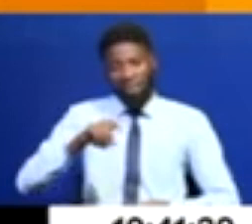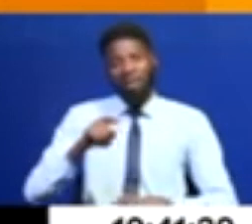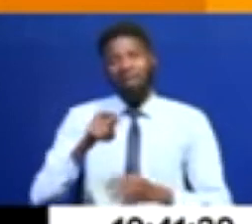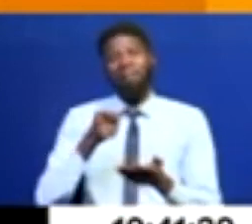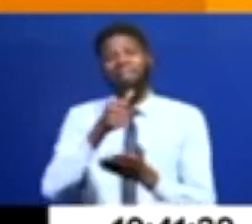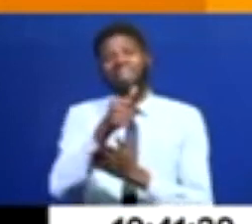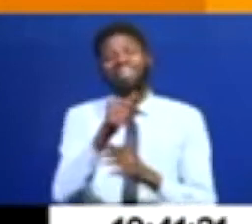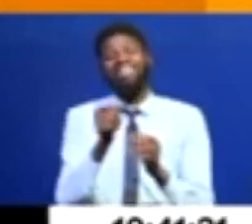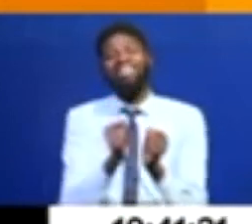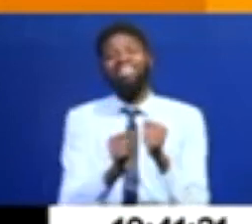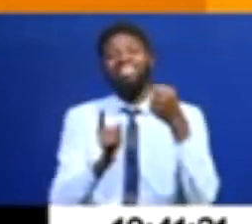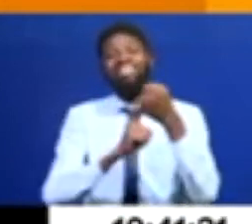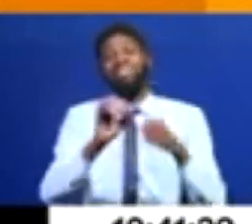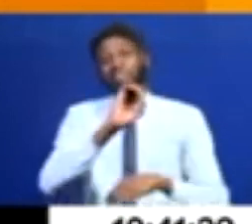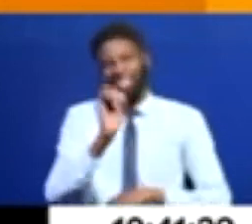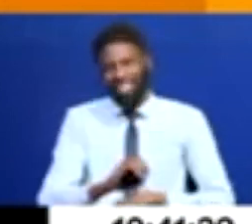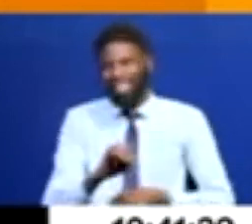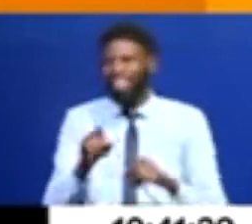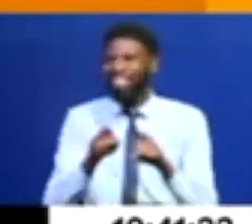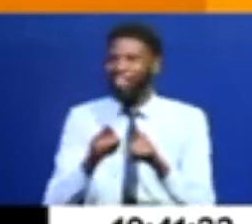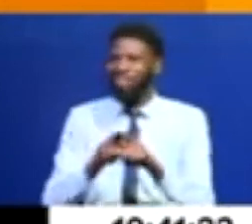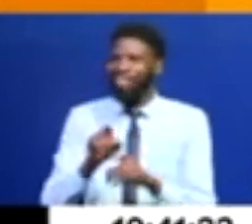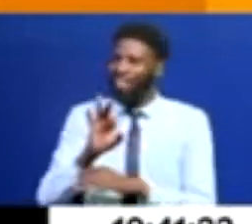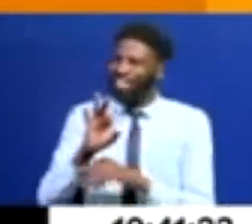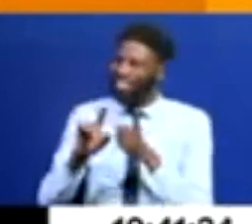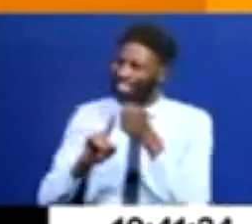to is it